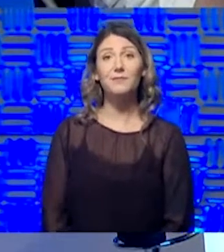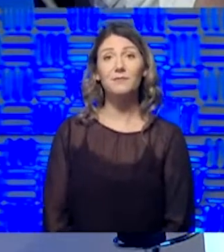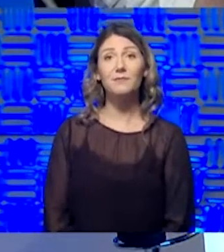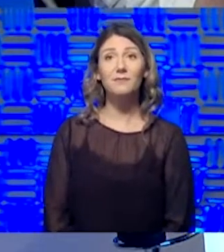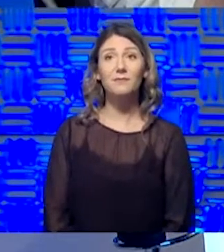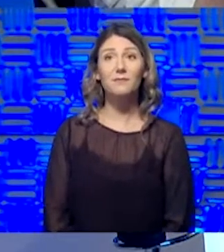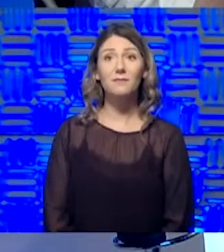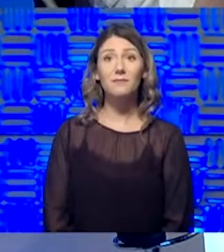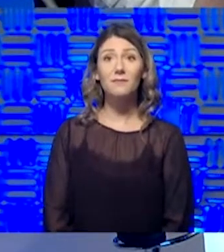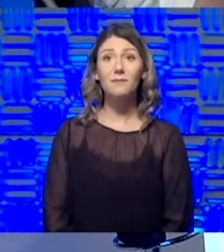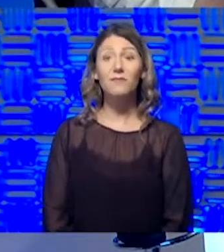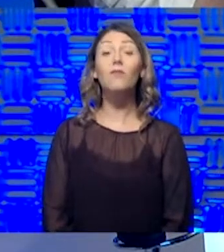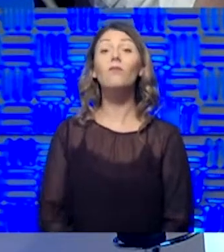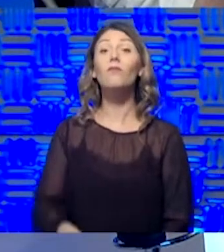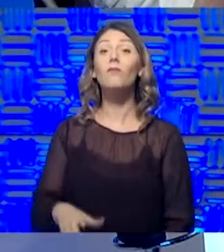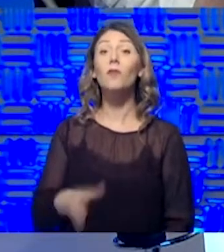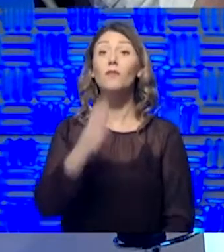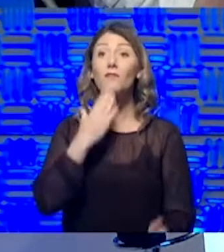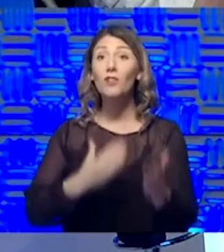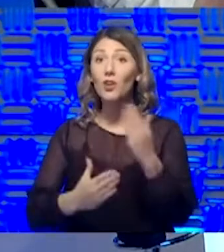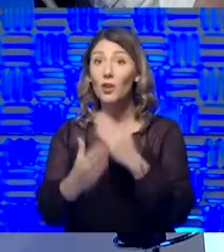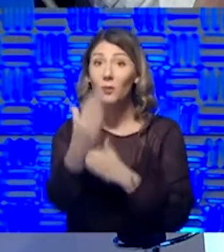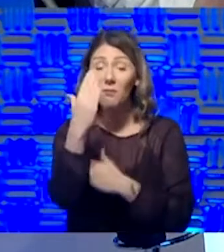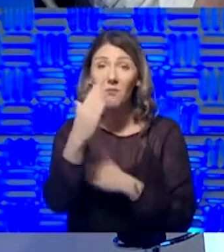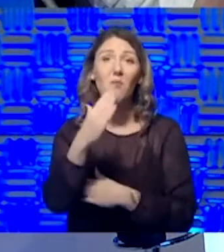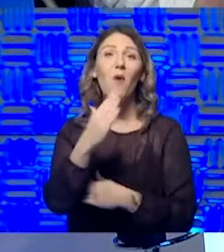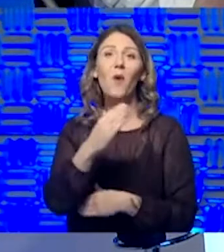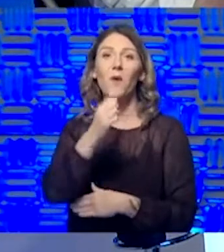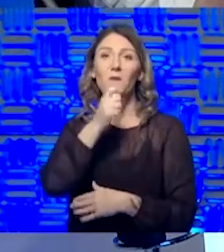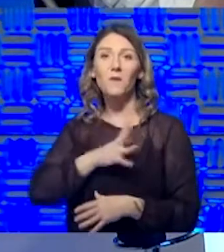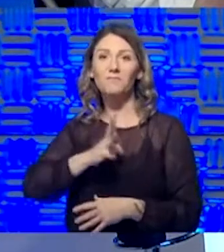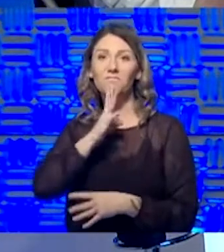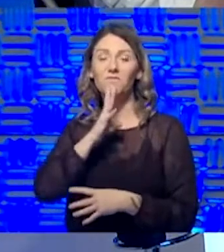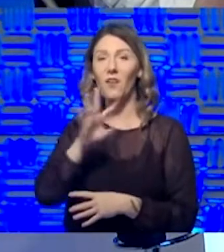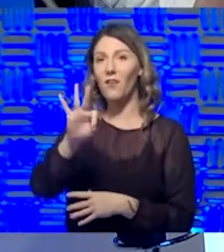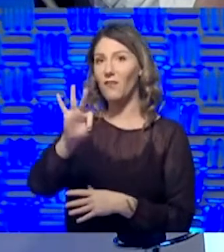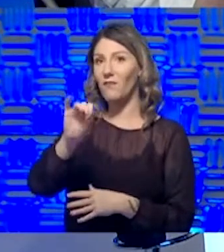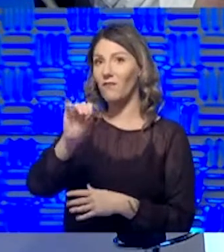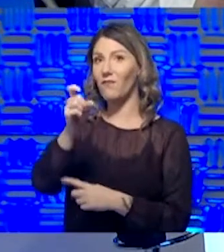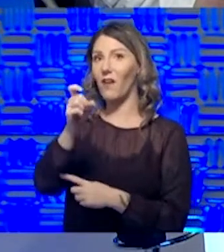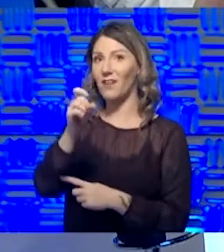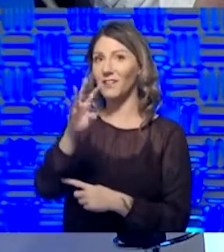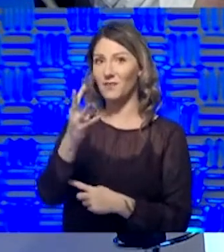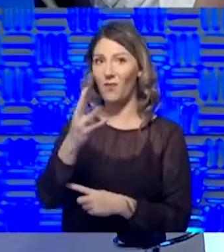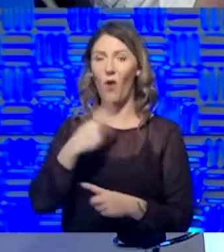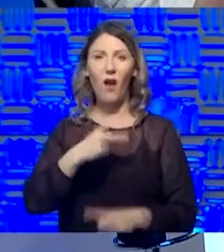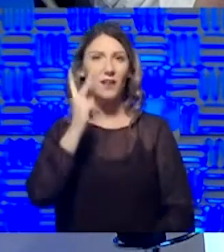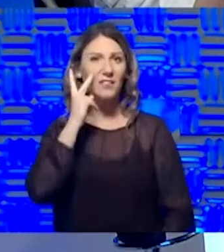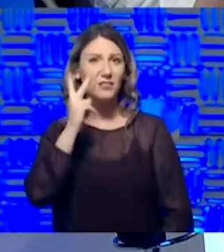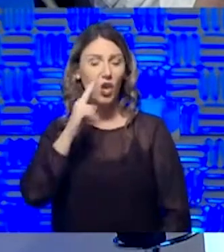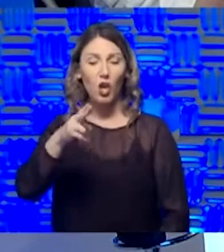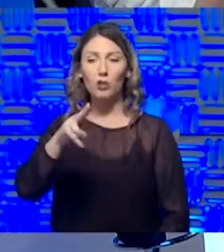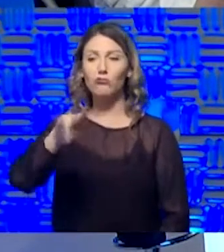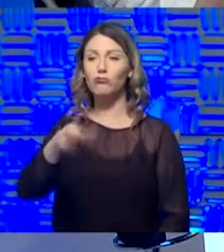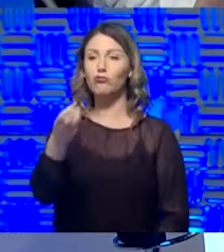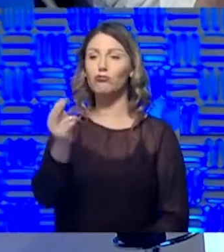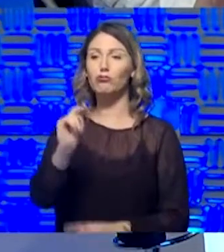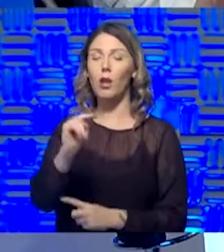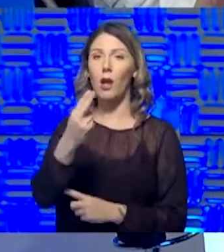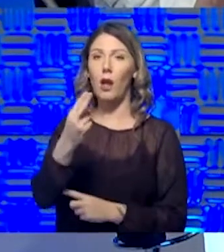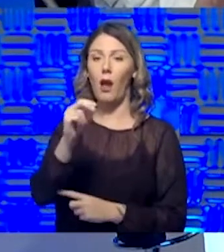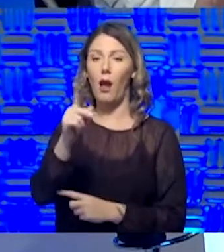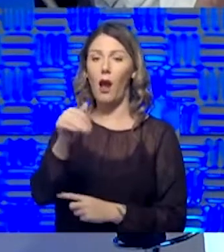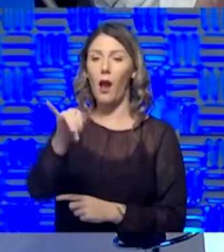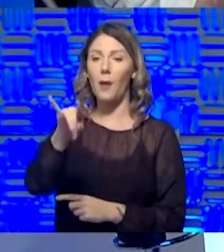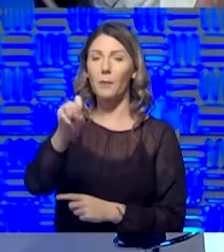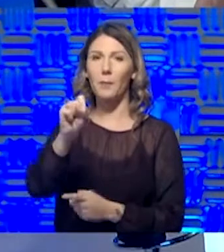This is Cher from Fox 4. Good morning. Hope everyone had a great weekend. Quick question. I just saw a Johns Hopkins study that says coronavirus can now spread